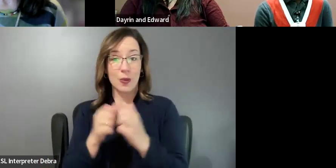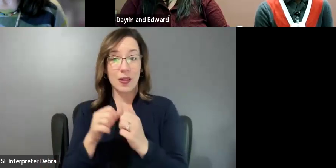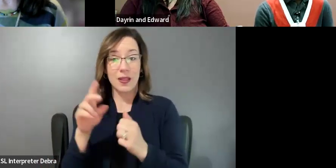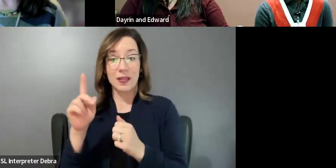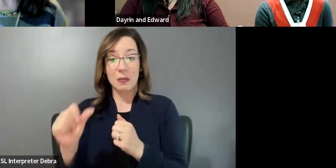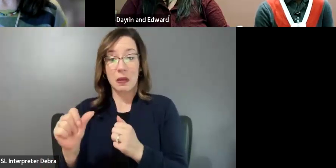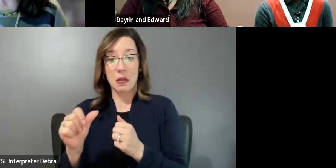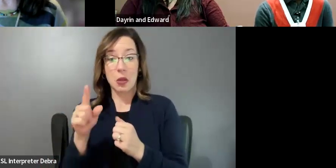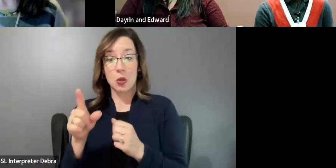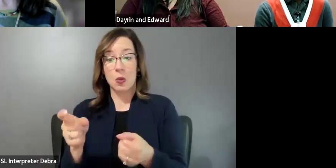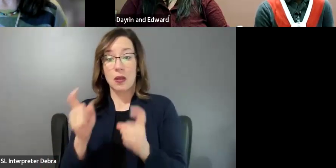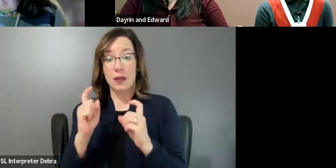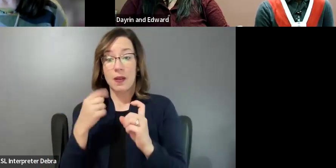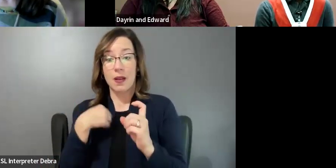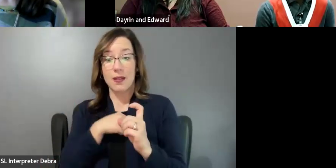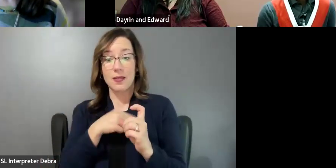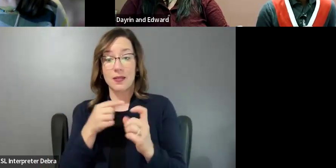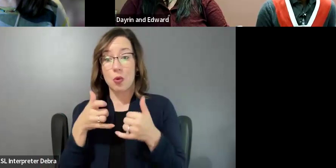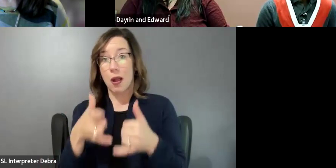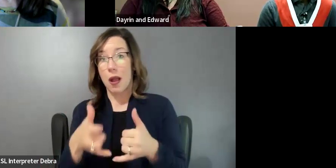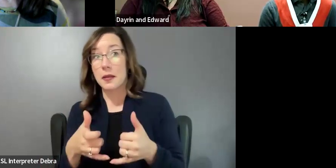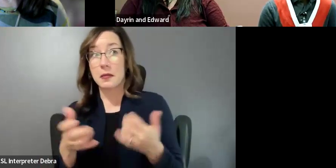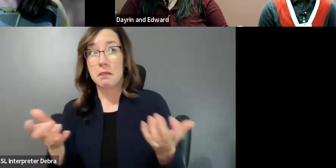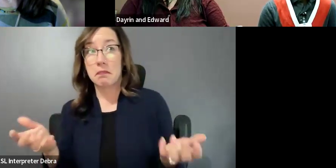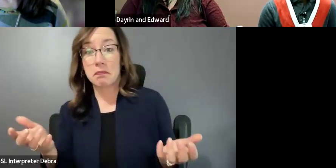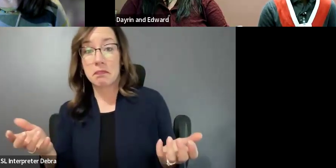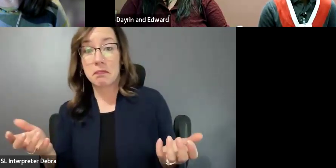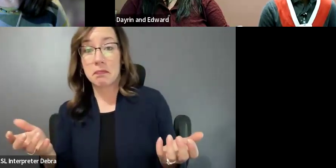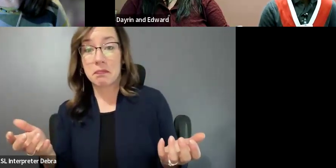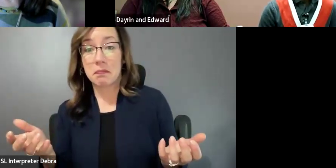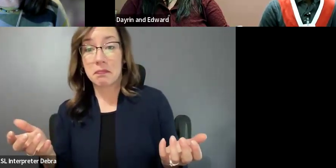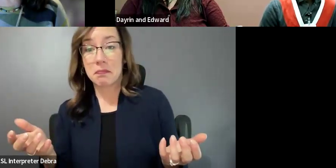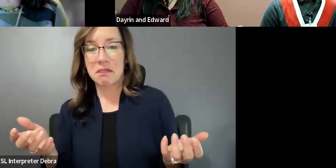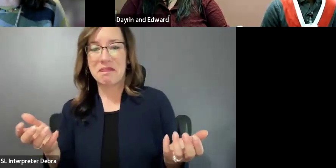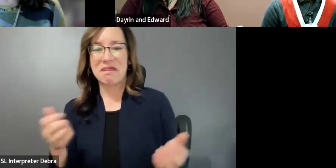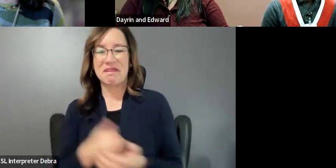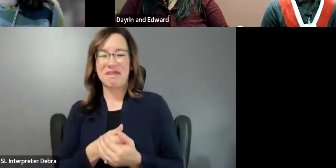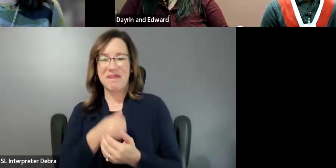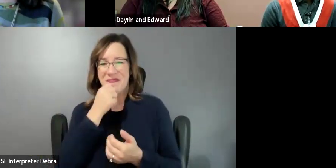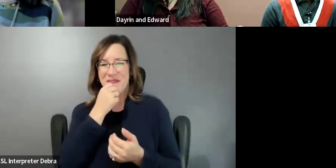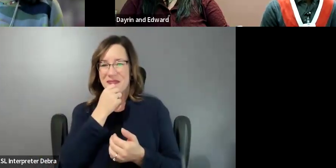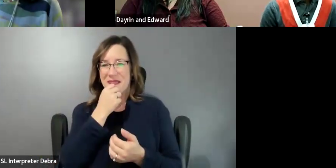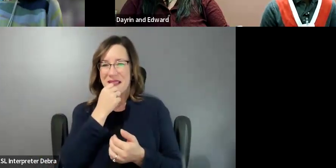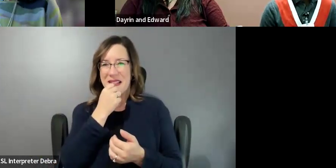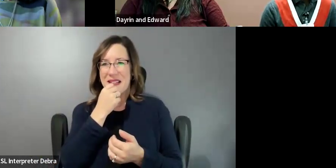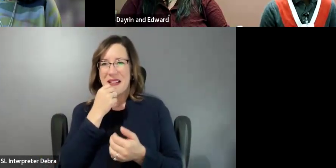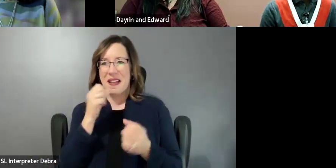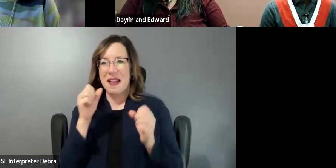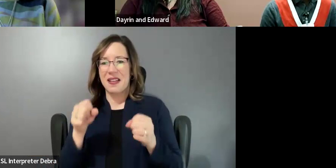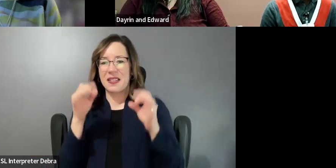you could give us a prize? Just say, Oh, I could Well, certainly share